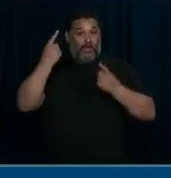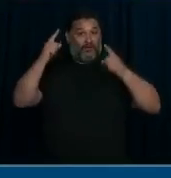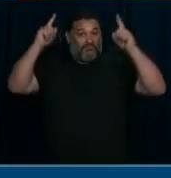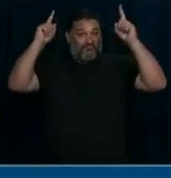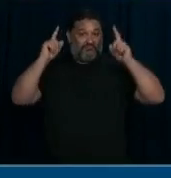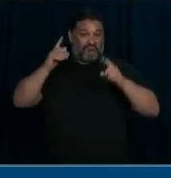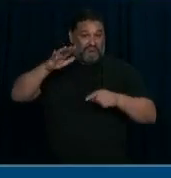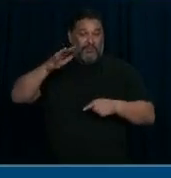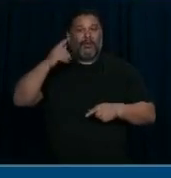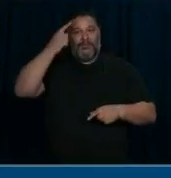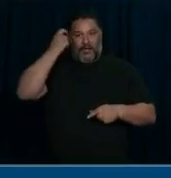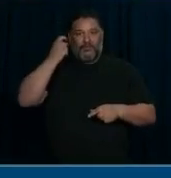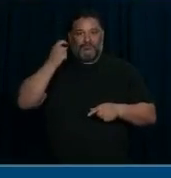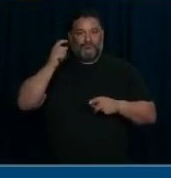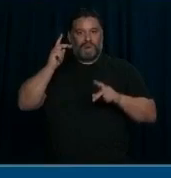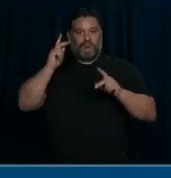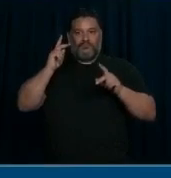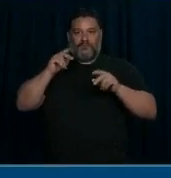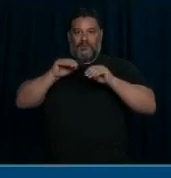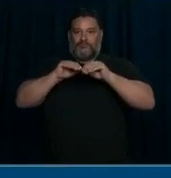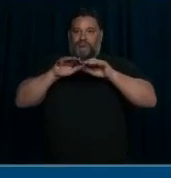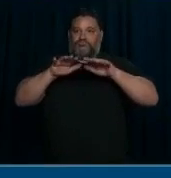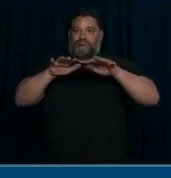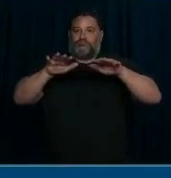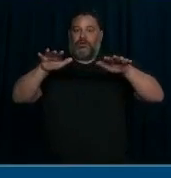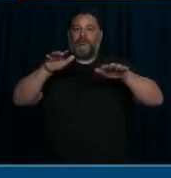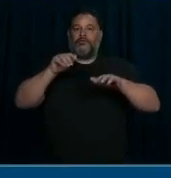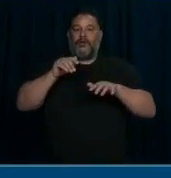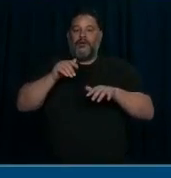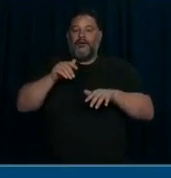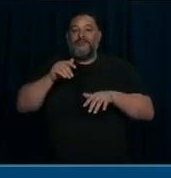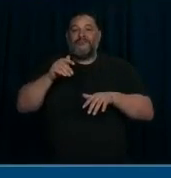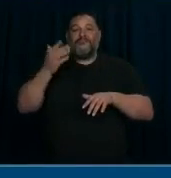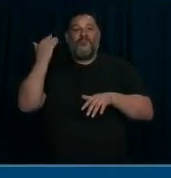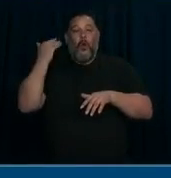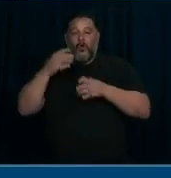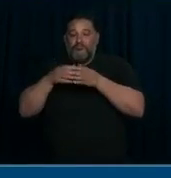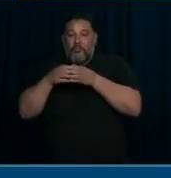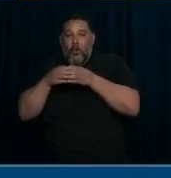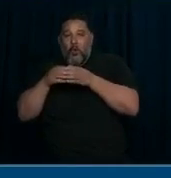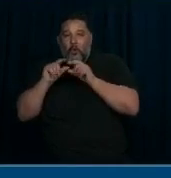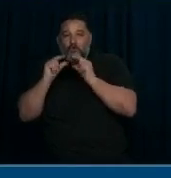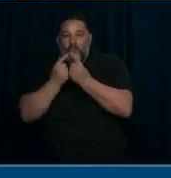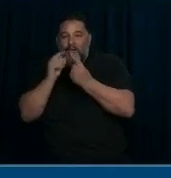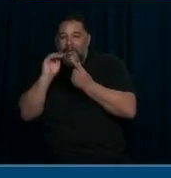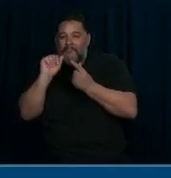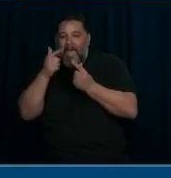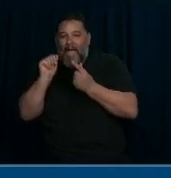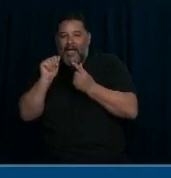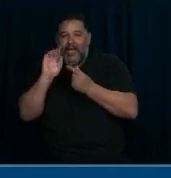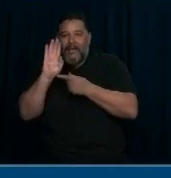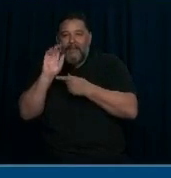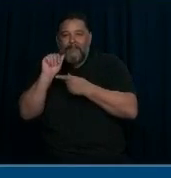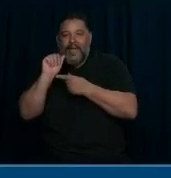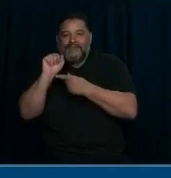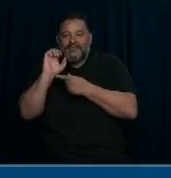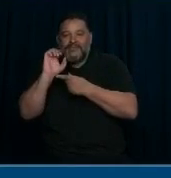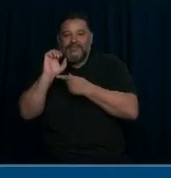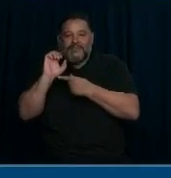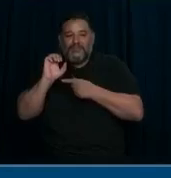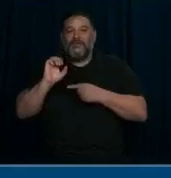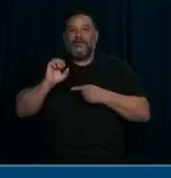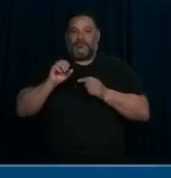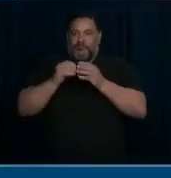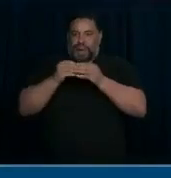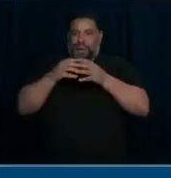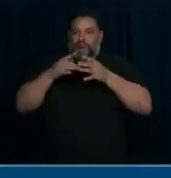that it's started to resonate beyond just the small group of people that are in the MAGA base, right? But that you think it doesn't mean resonates it's true,